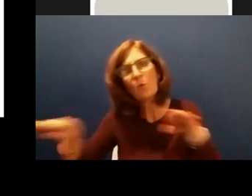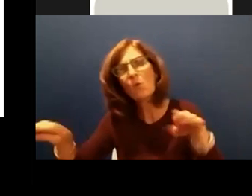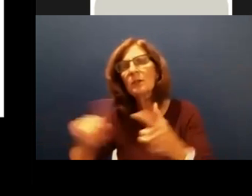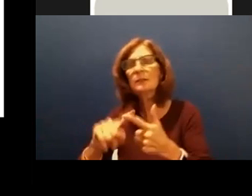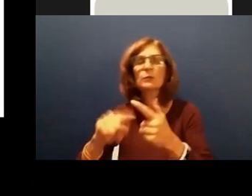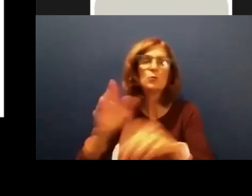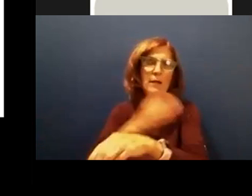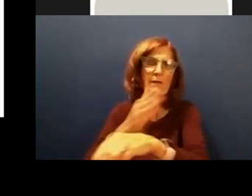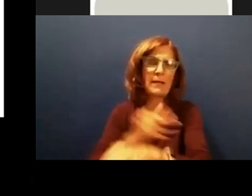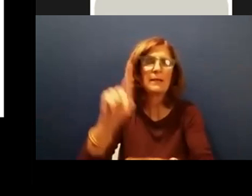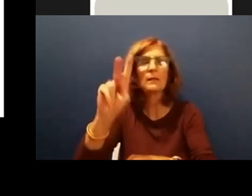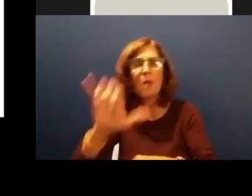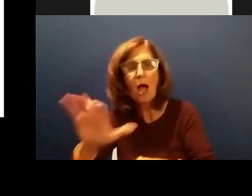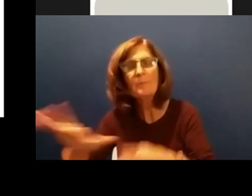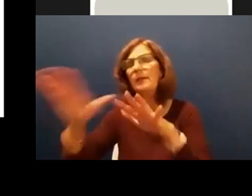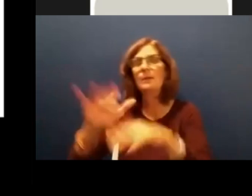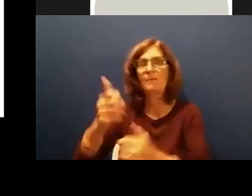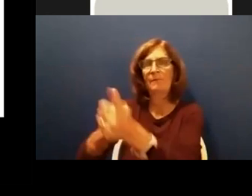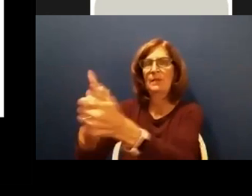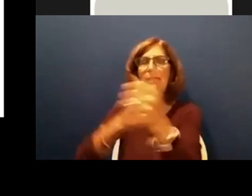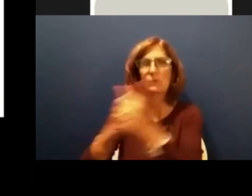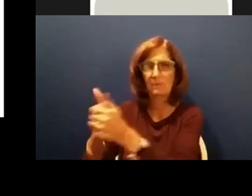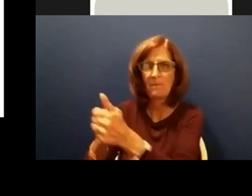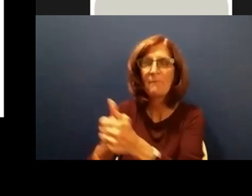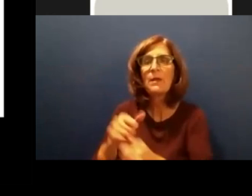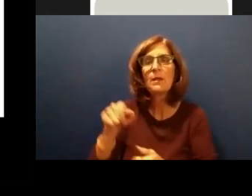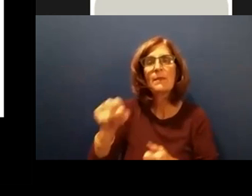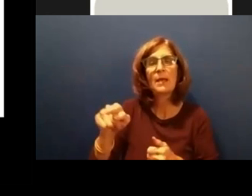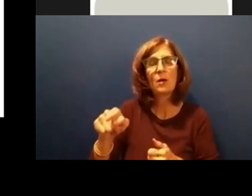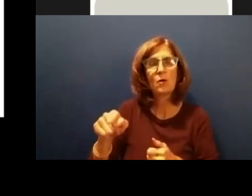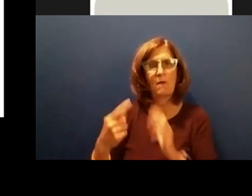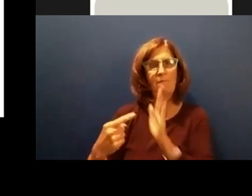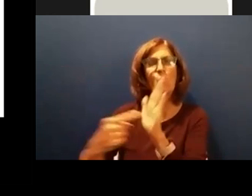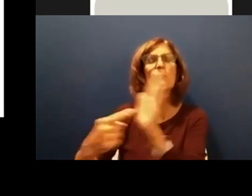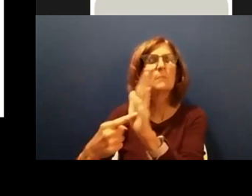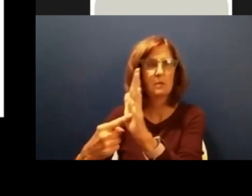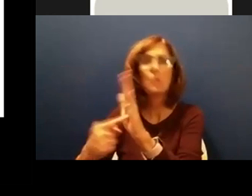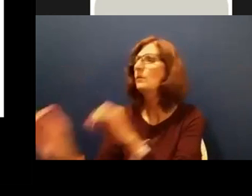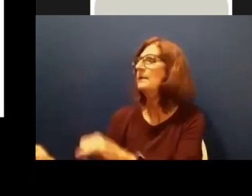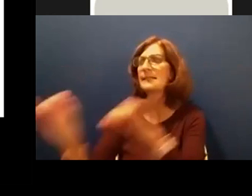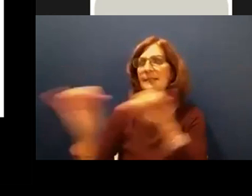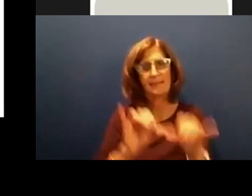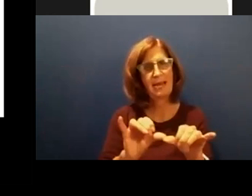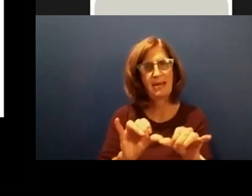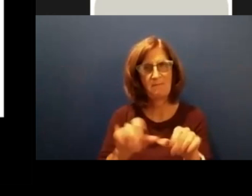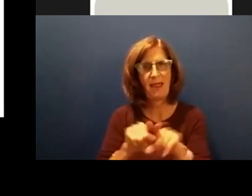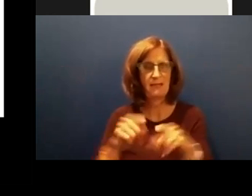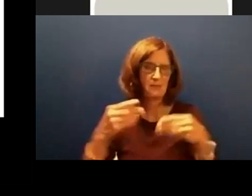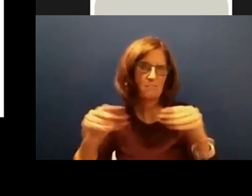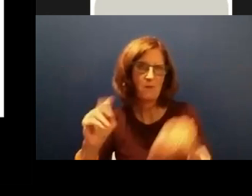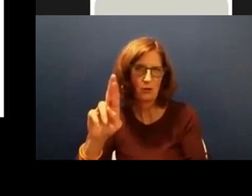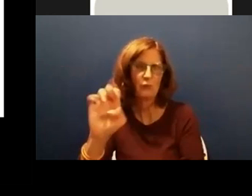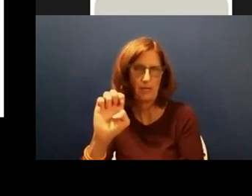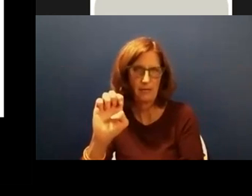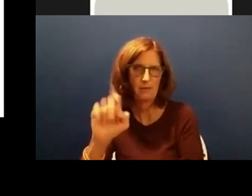etc. The units, the affordable units at Southside Flats will be identical to all the market rate units. So we would characterize them as Class A